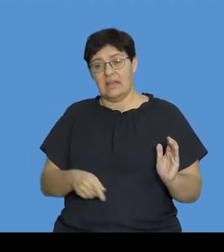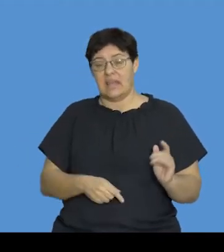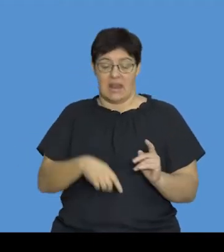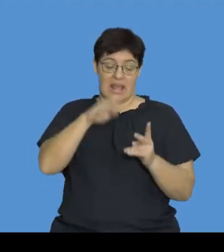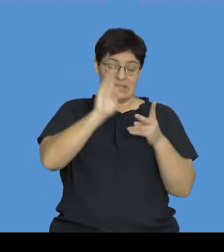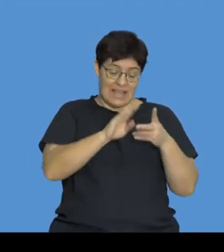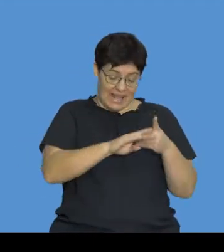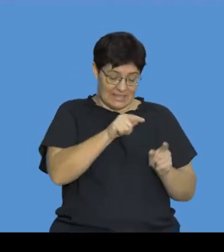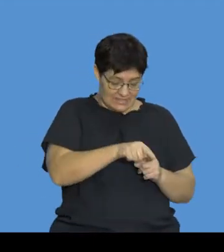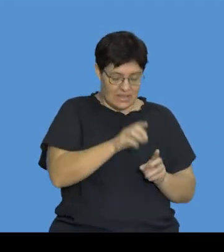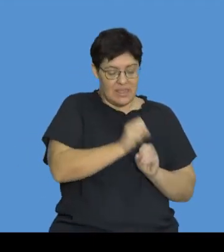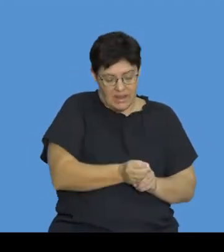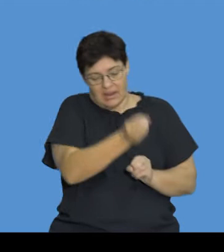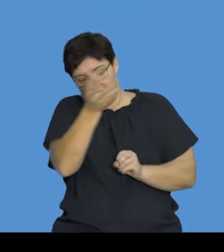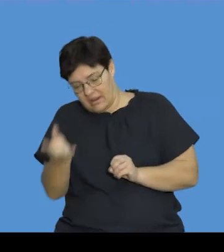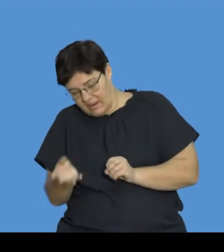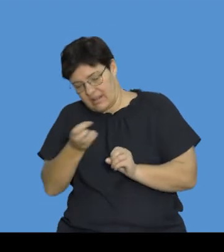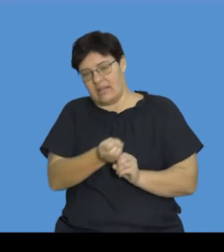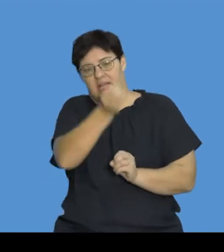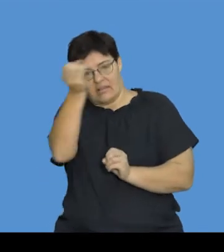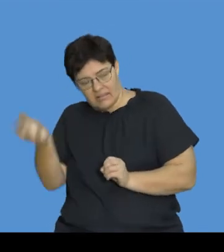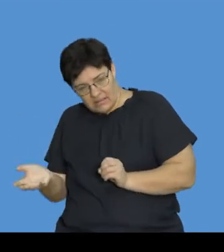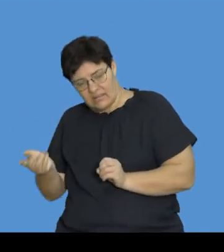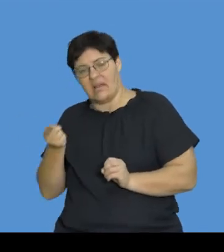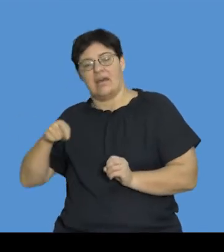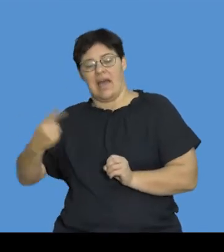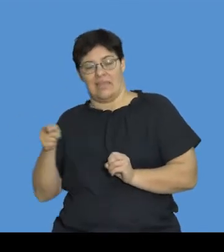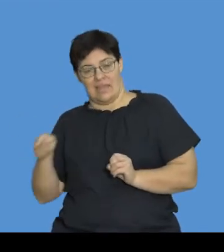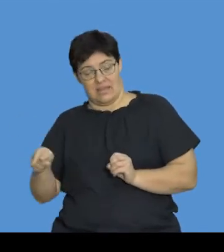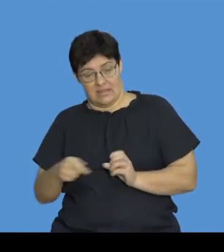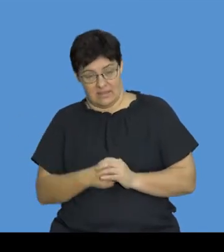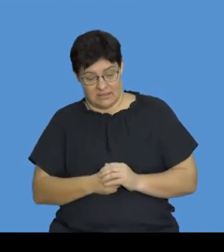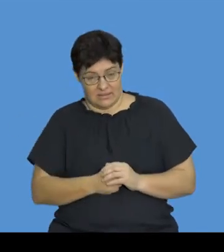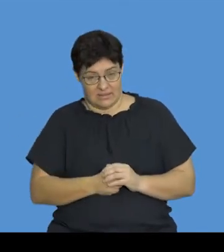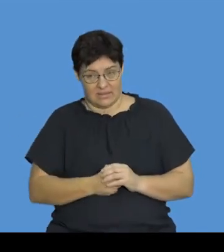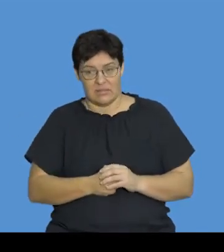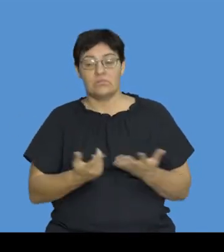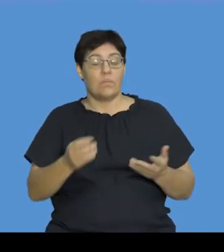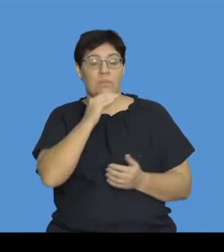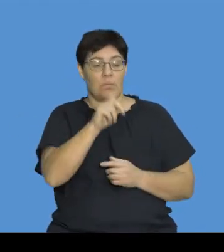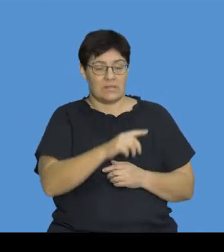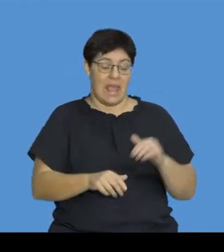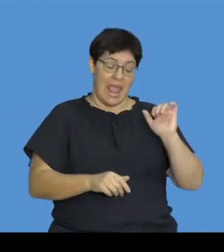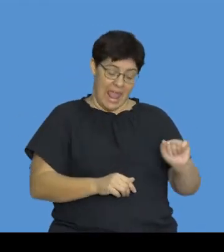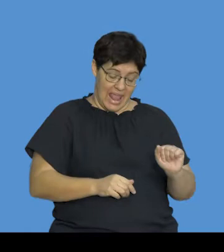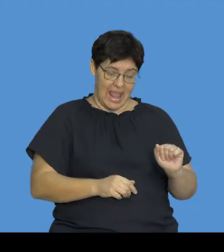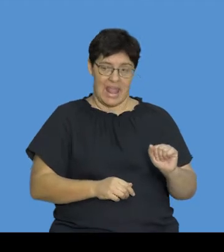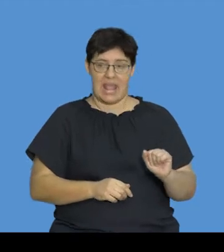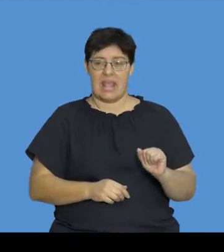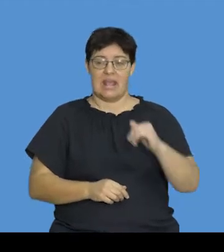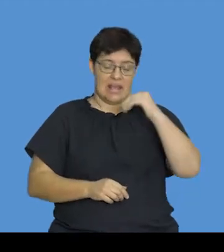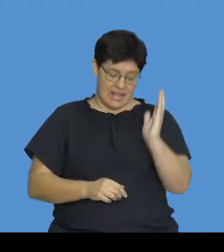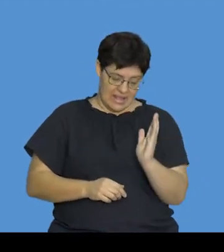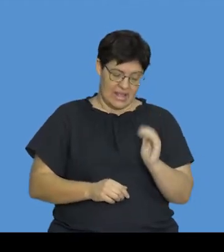term, distribute it into the bracket of the other binomial. So that becomes A